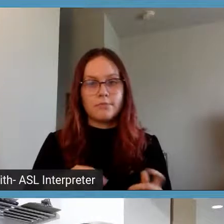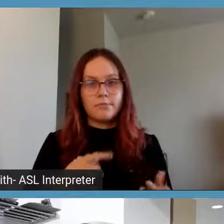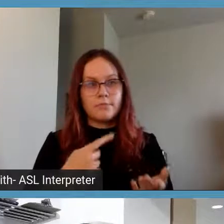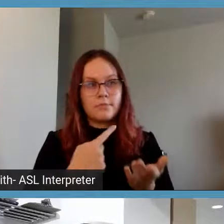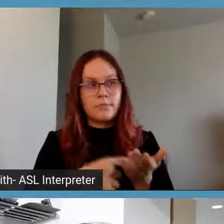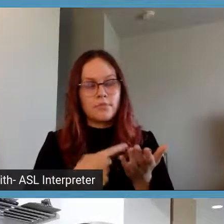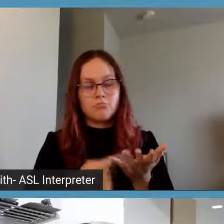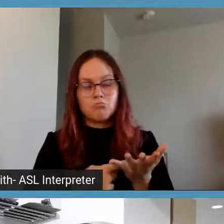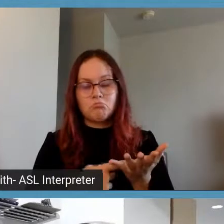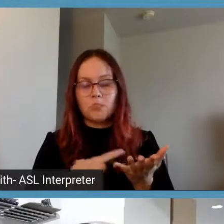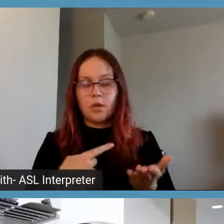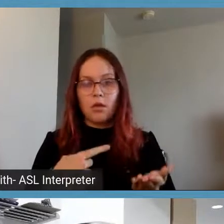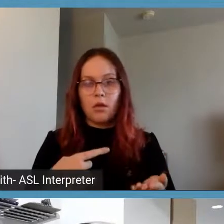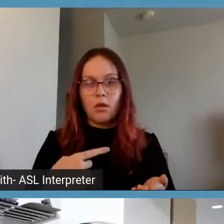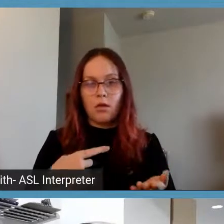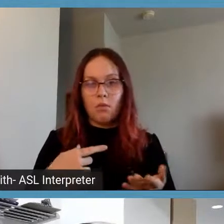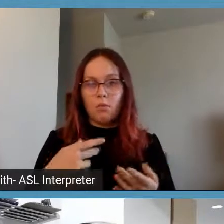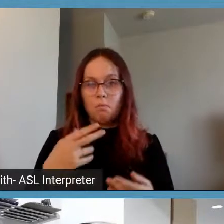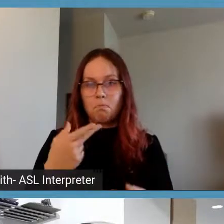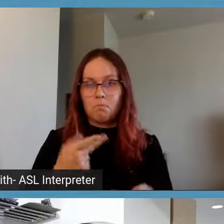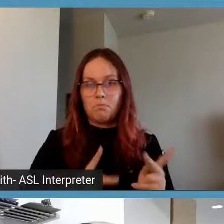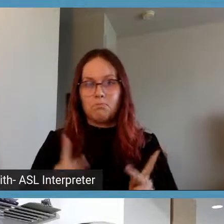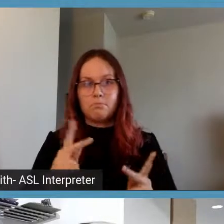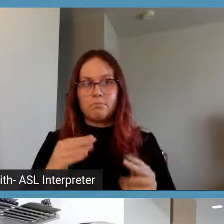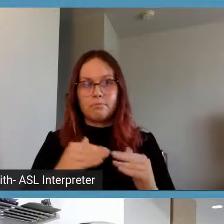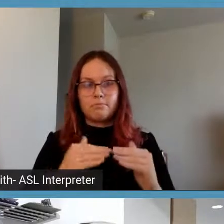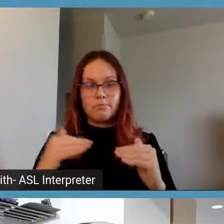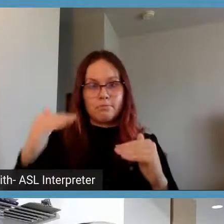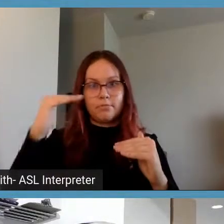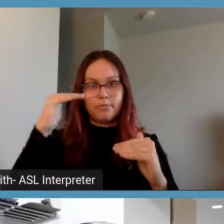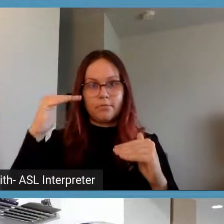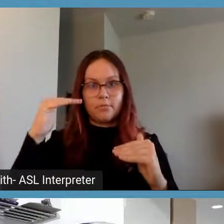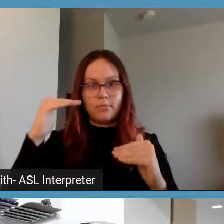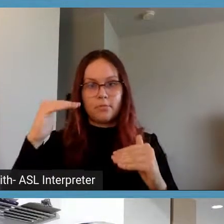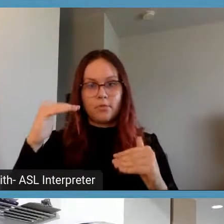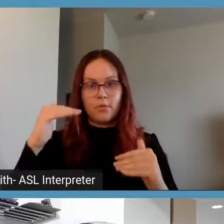support. But it's just critically needed. So I just think